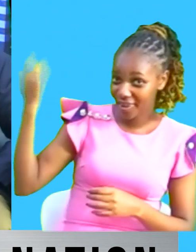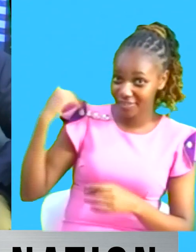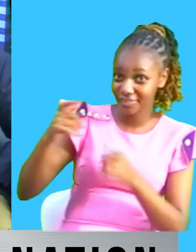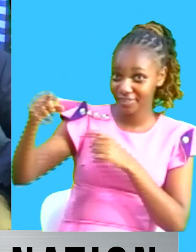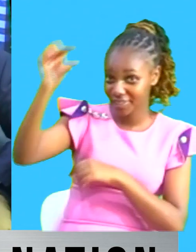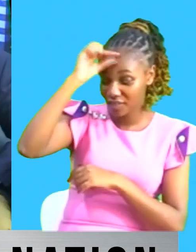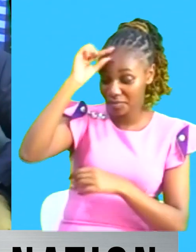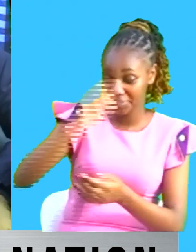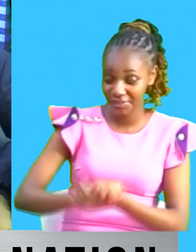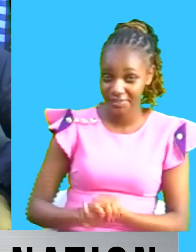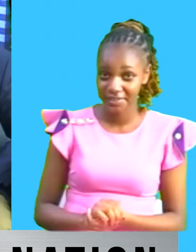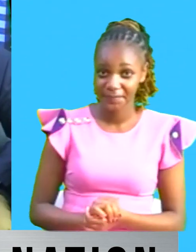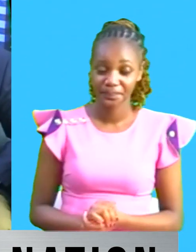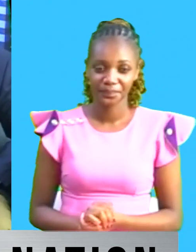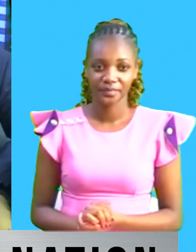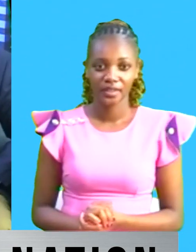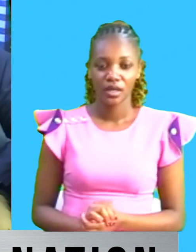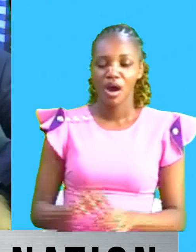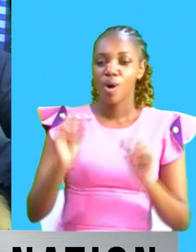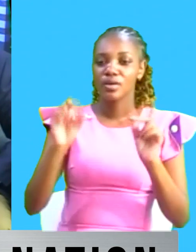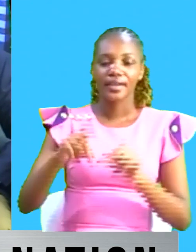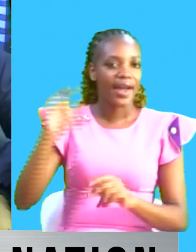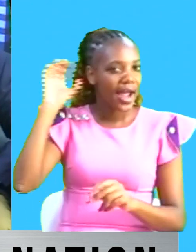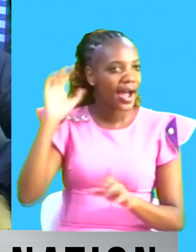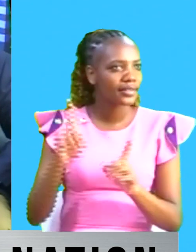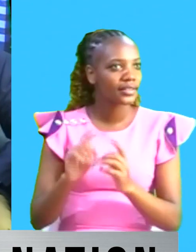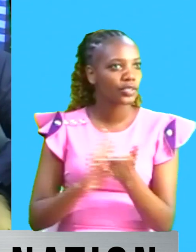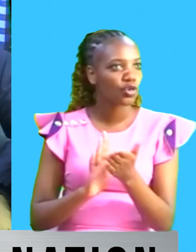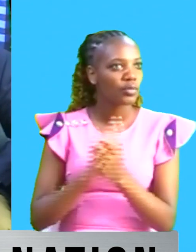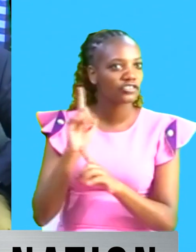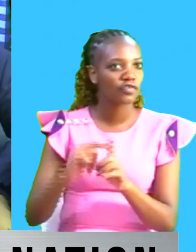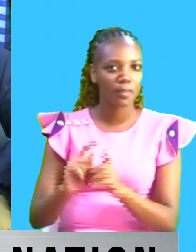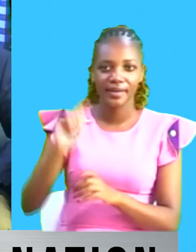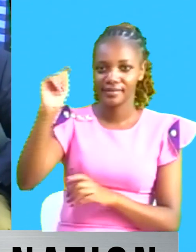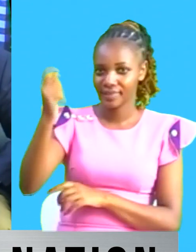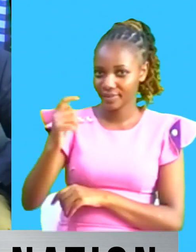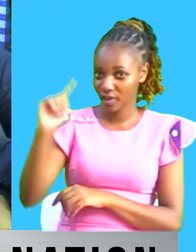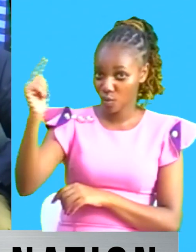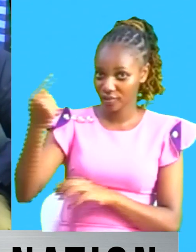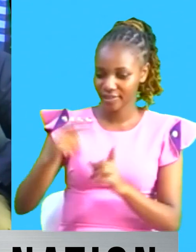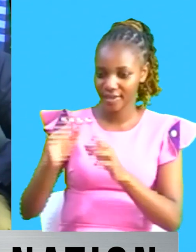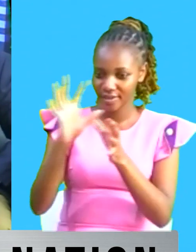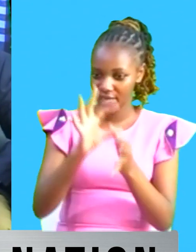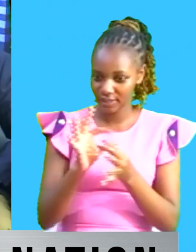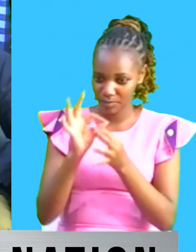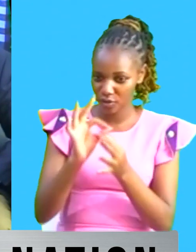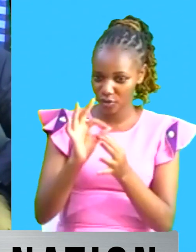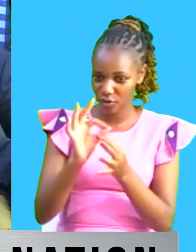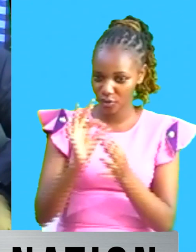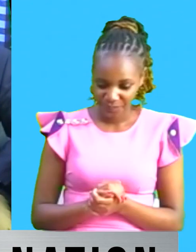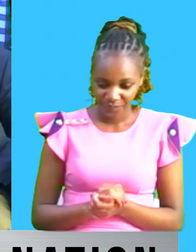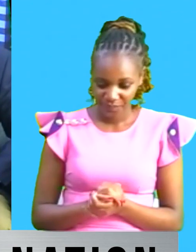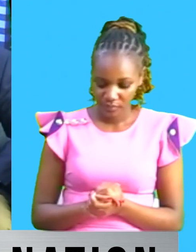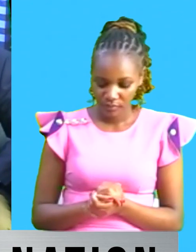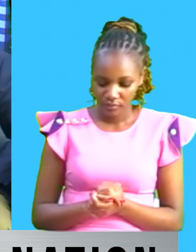jitters coming from the both camps, Azimio and Kenya Kwanza. Right. It's already been reported that there is jitters because